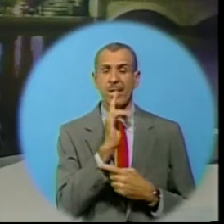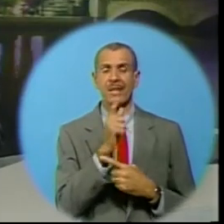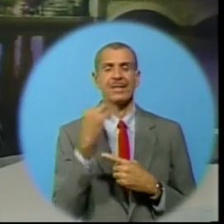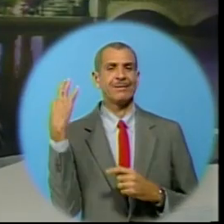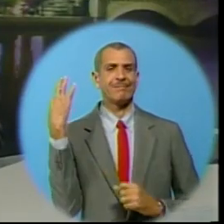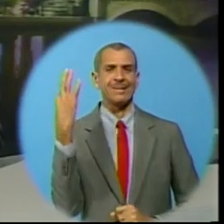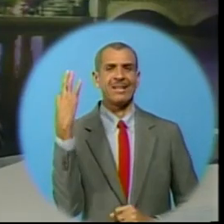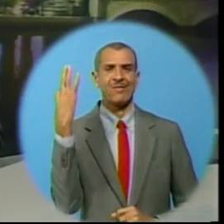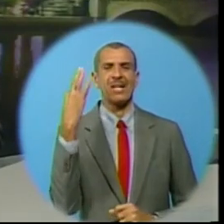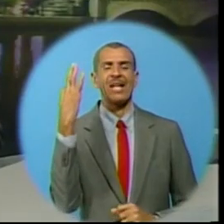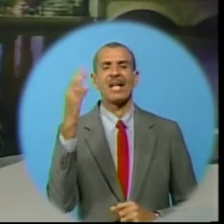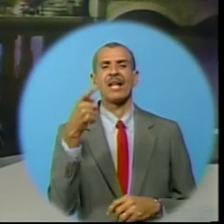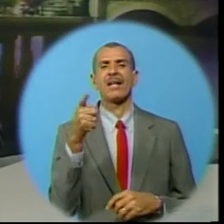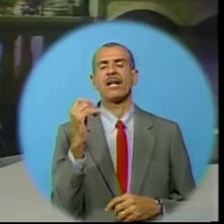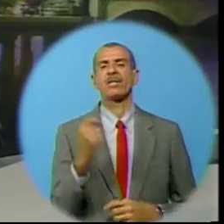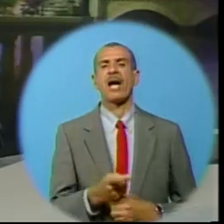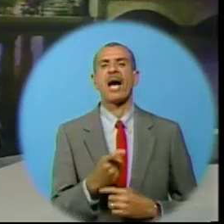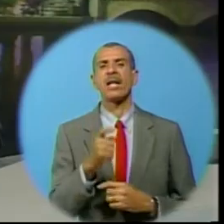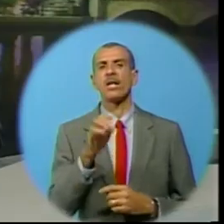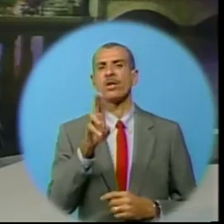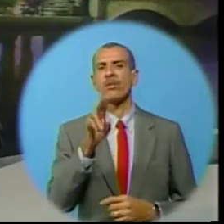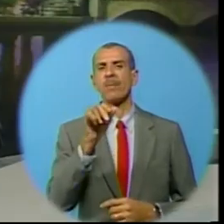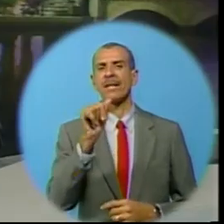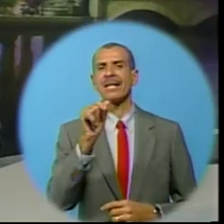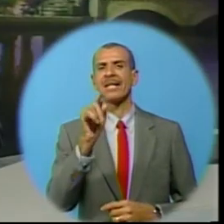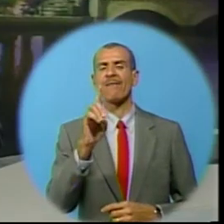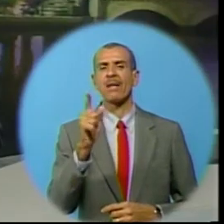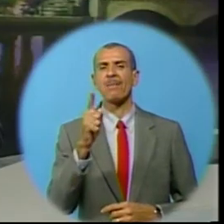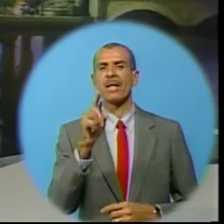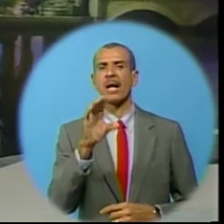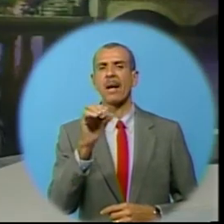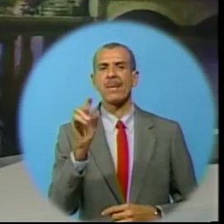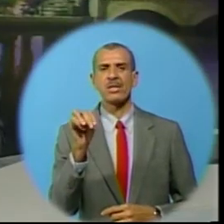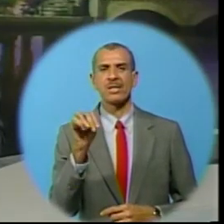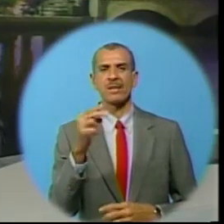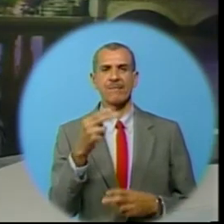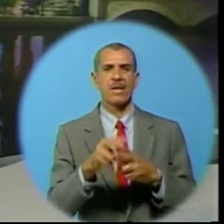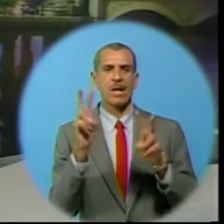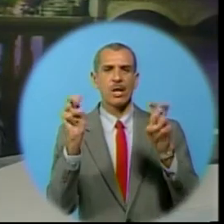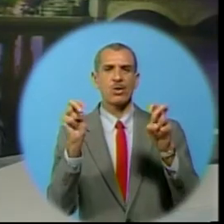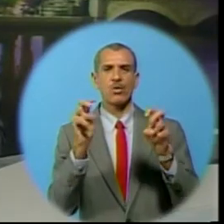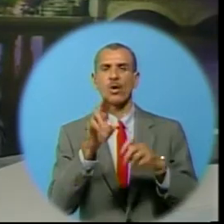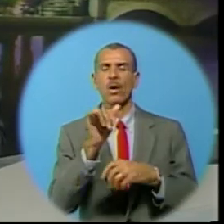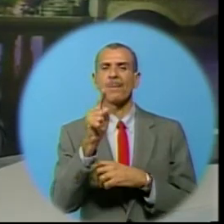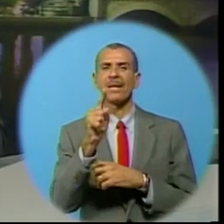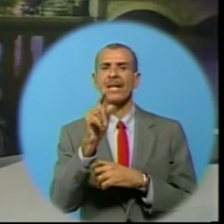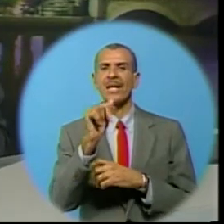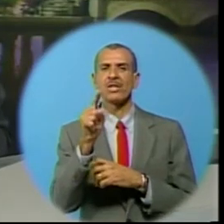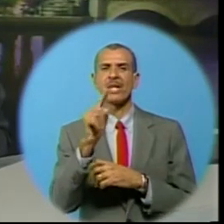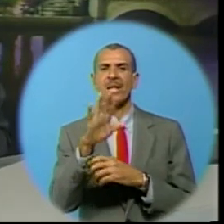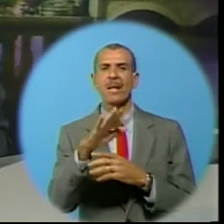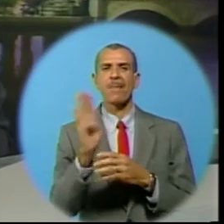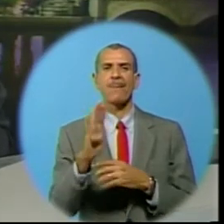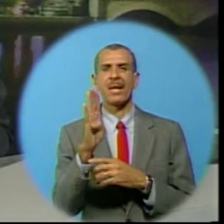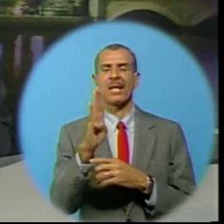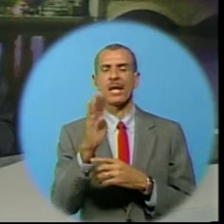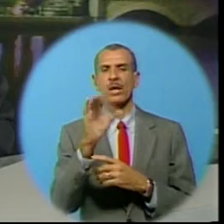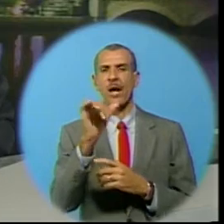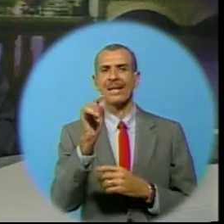delivered the annual public lecture of the Urban Development Commission entitled A New Urban Agenda, A Barbadian